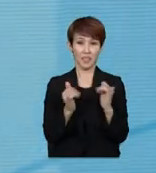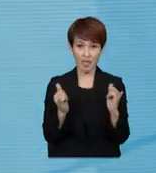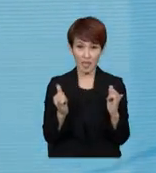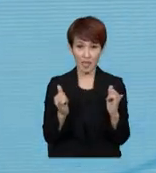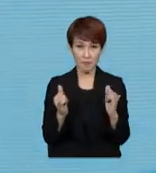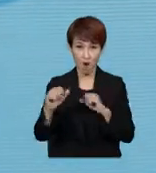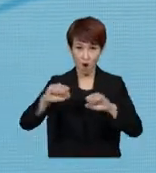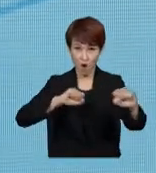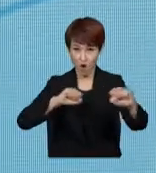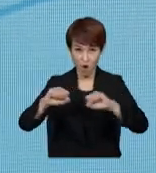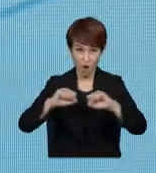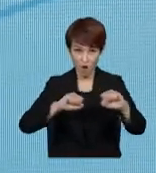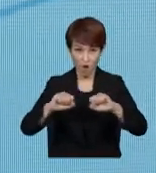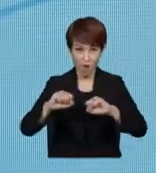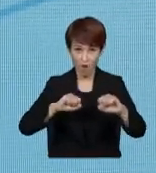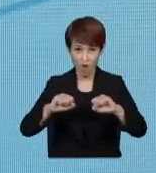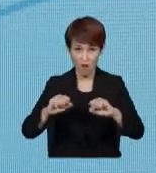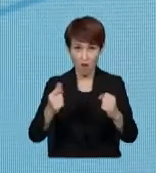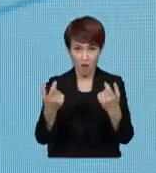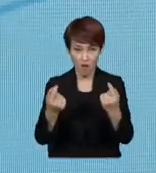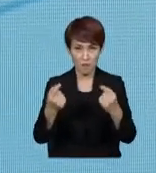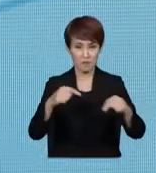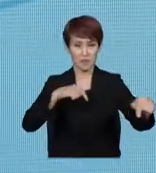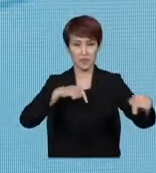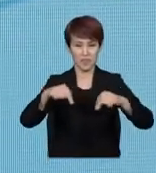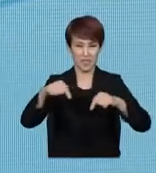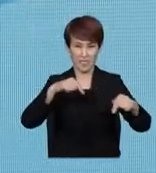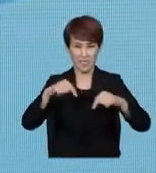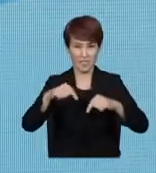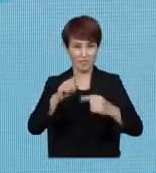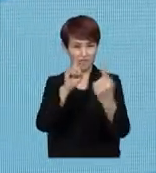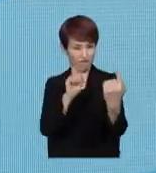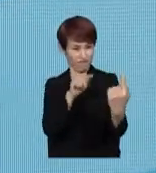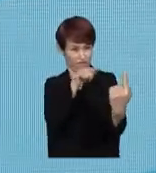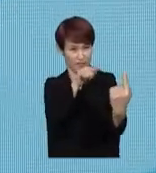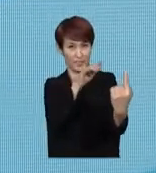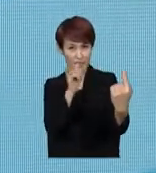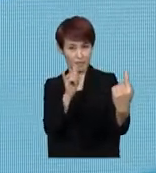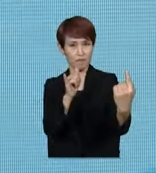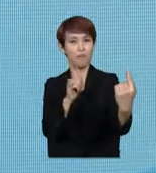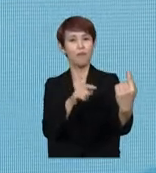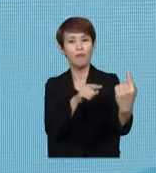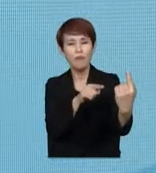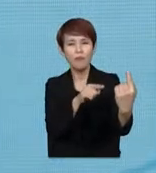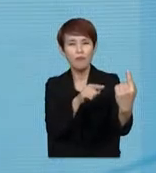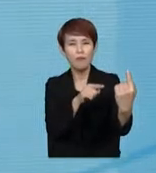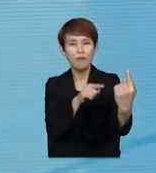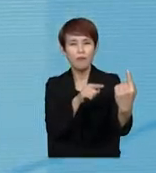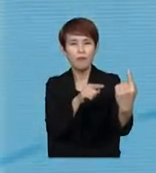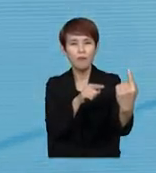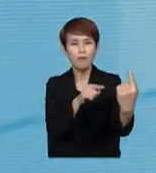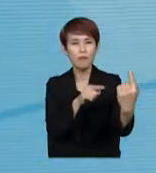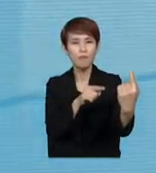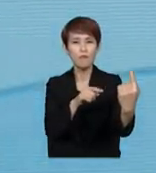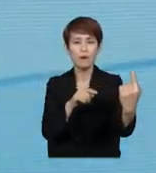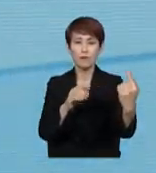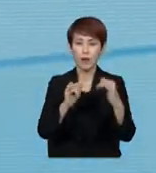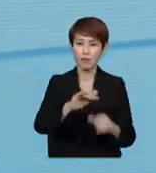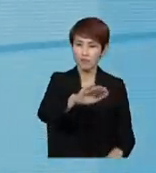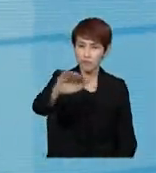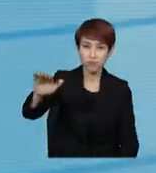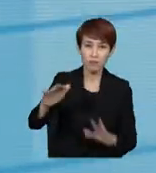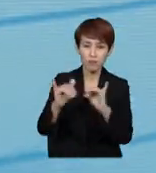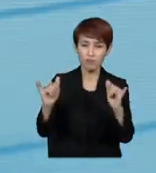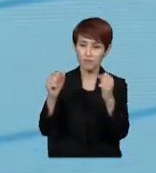basically deny the standing of their adversaries and plenty of citizens more broadly. They basically suggest that certain people